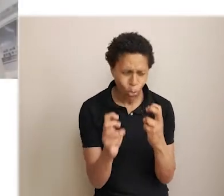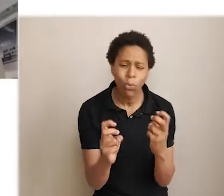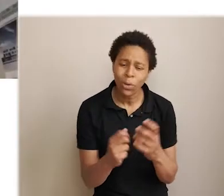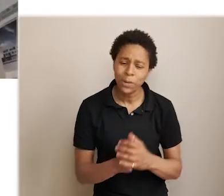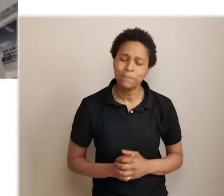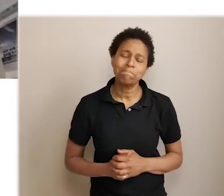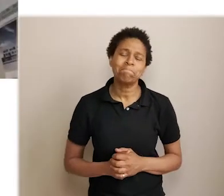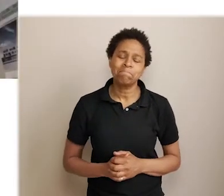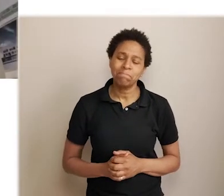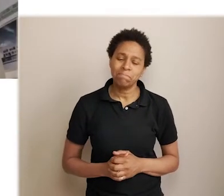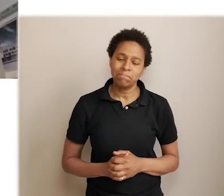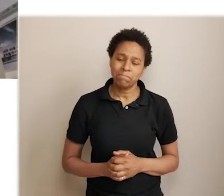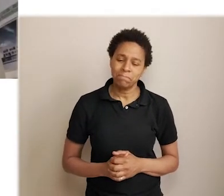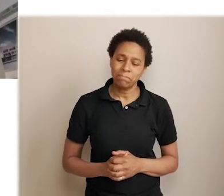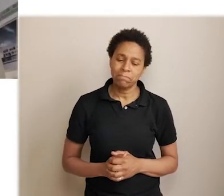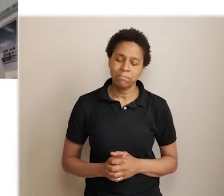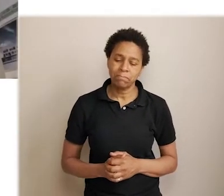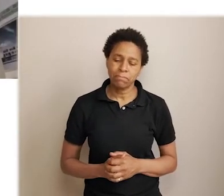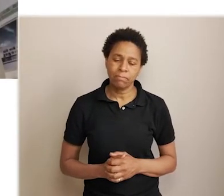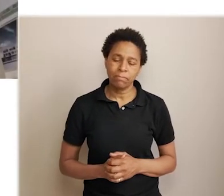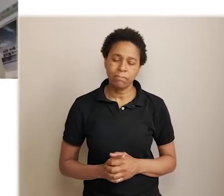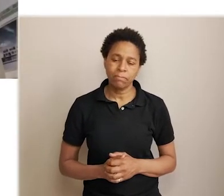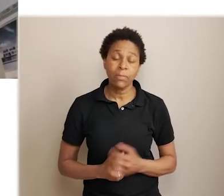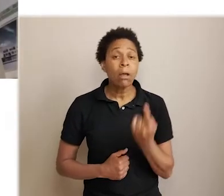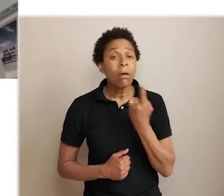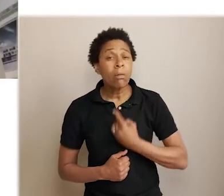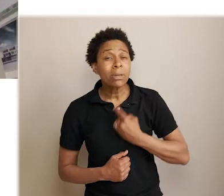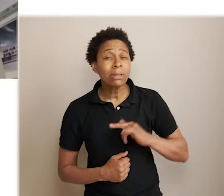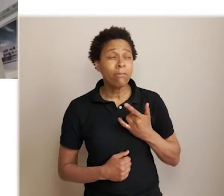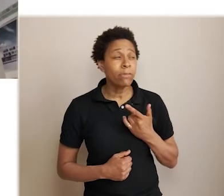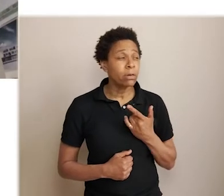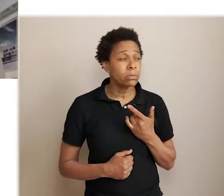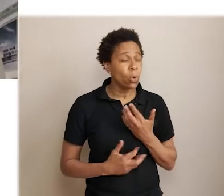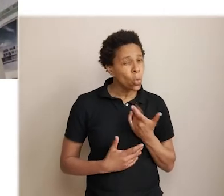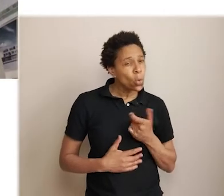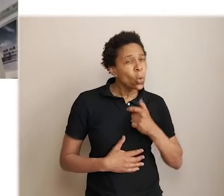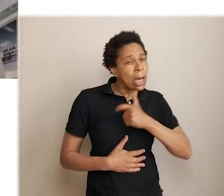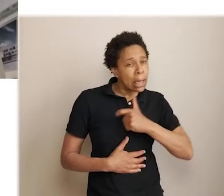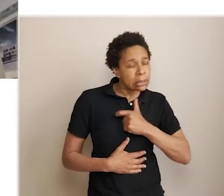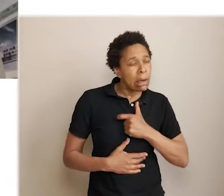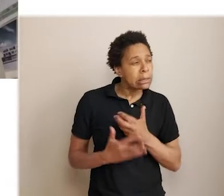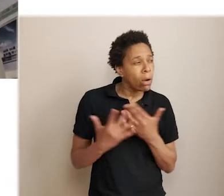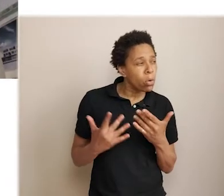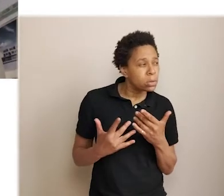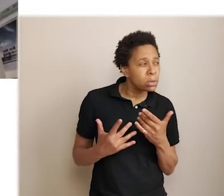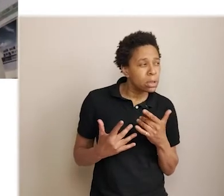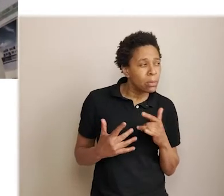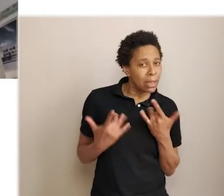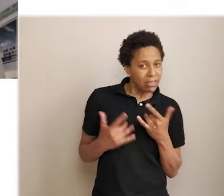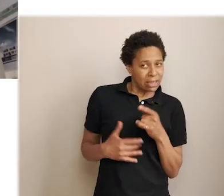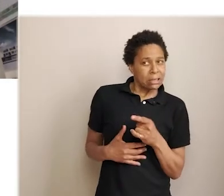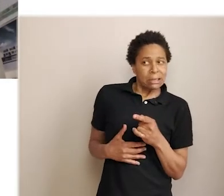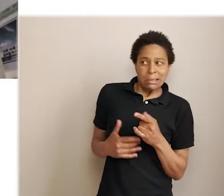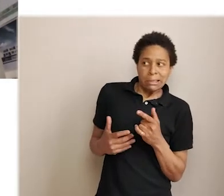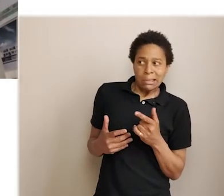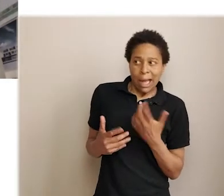I felt quite a bit of anxiety initially, mostly about giving the respect to another's life, but also about my performance and